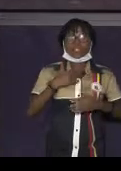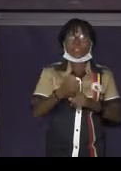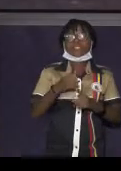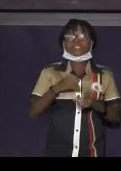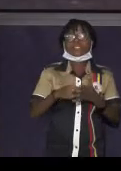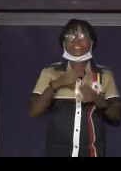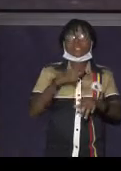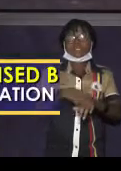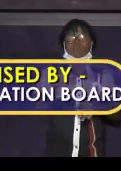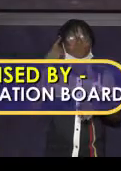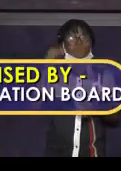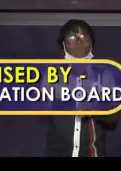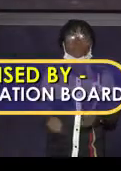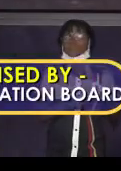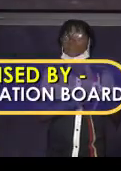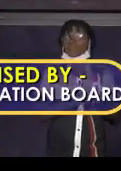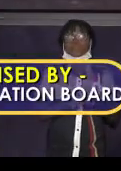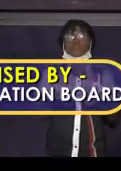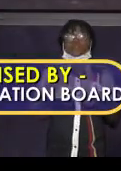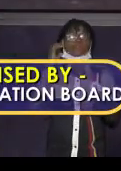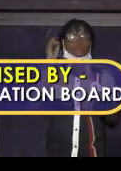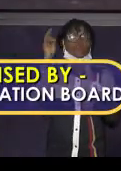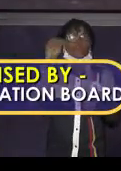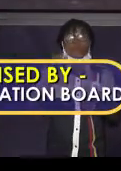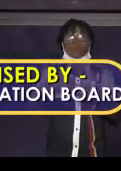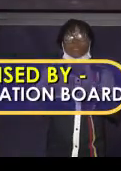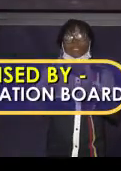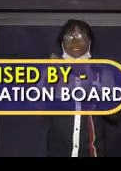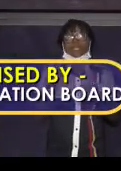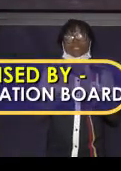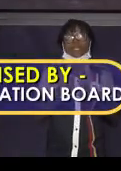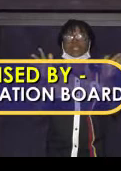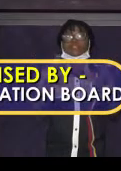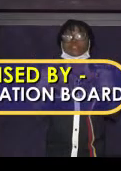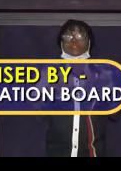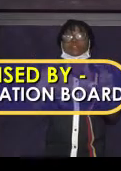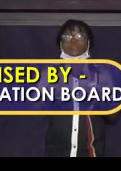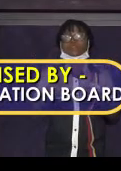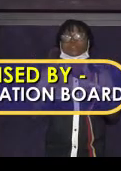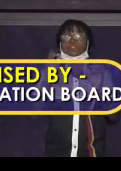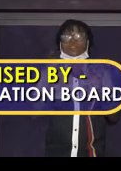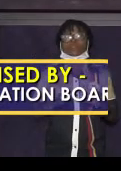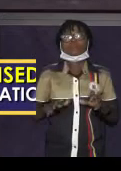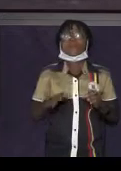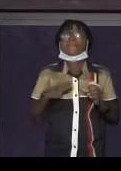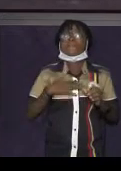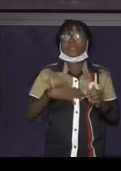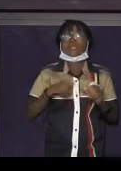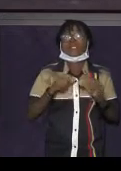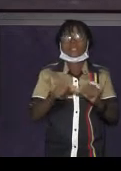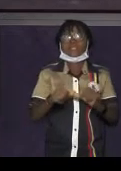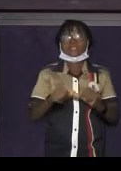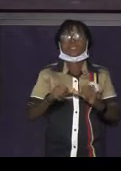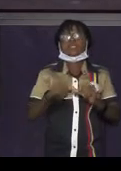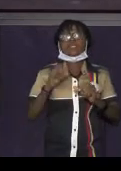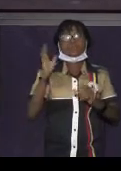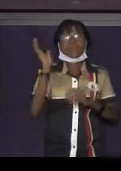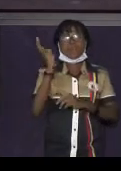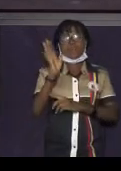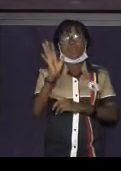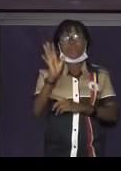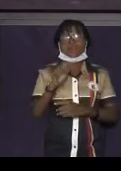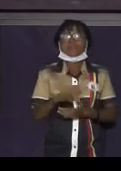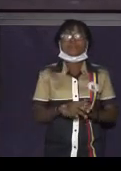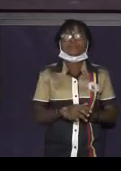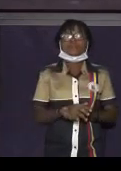Uncle Popo for the general studies lesson. Till I come your way in the next class, please remain wonderful mathematician. Bye bye now.